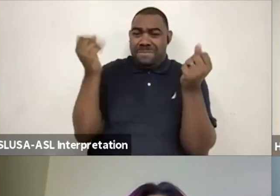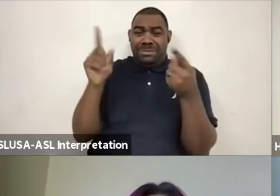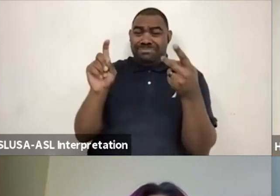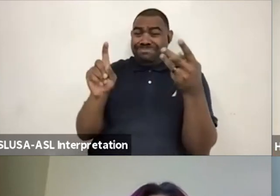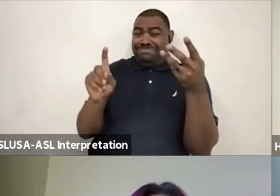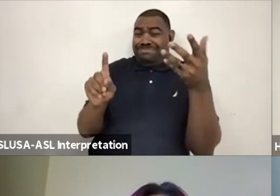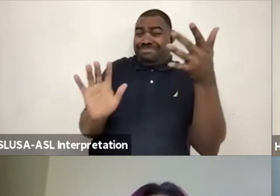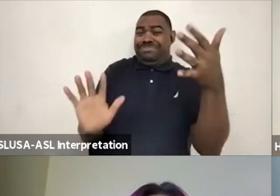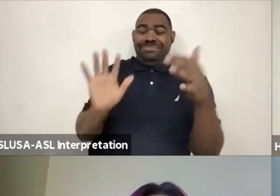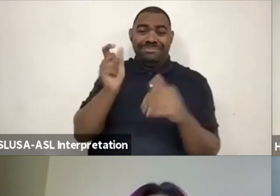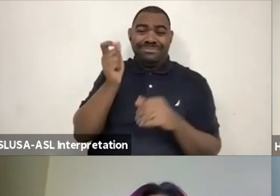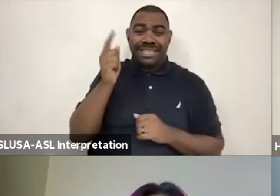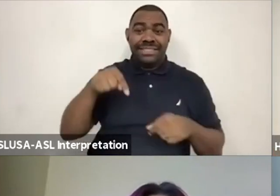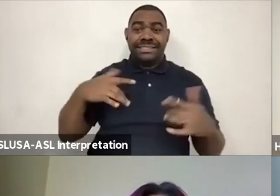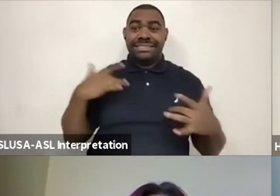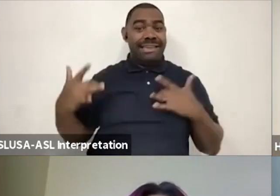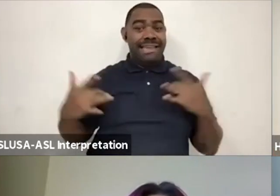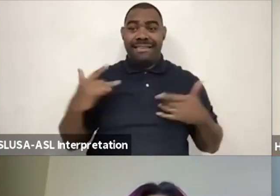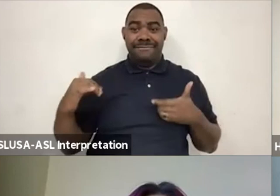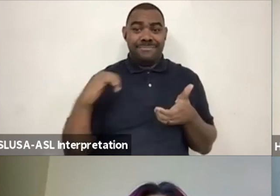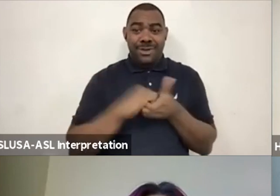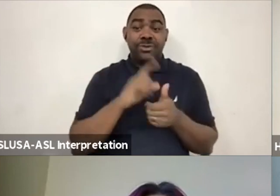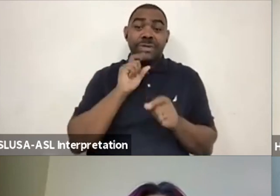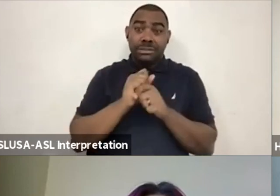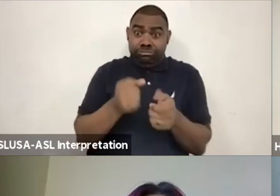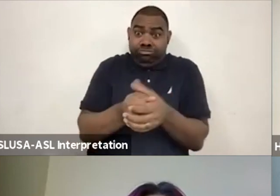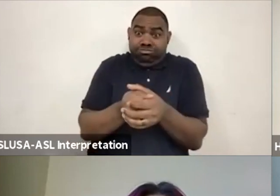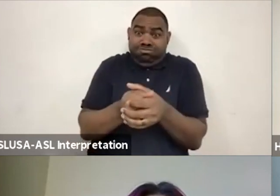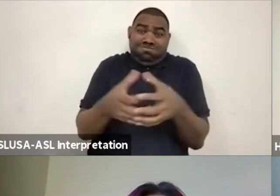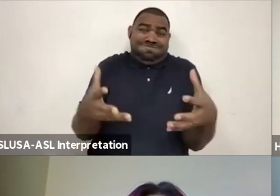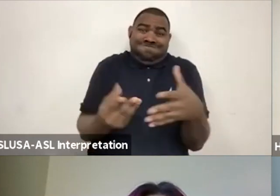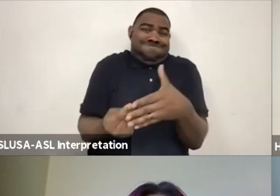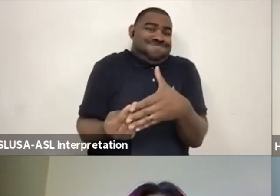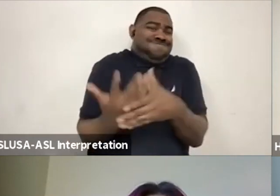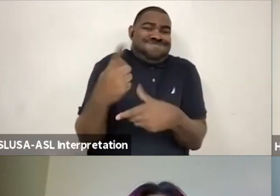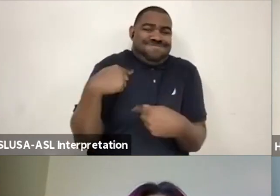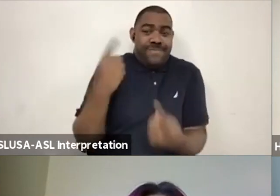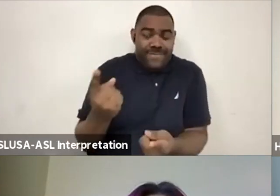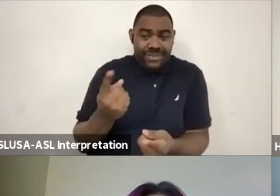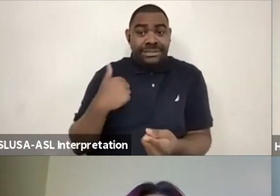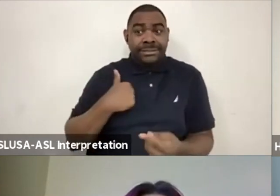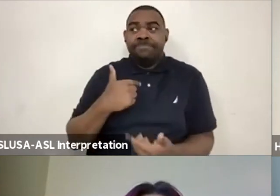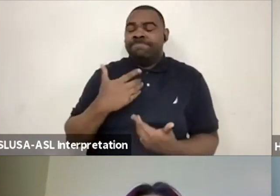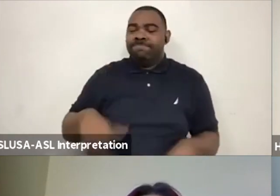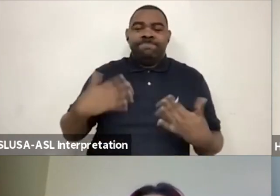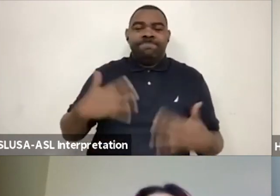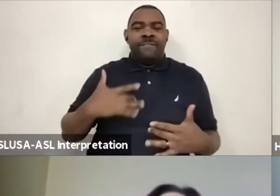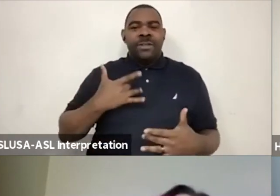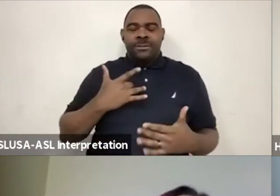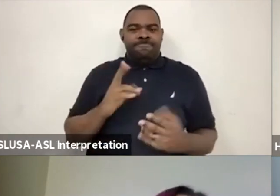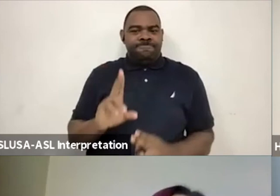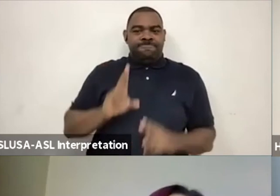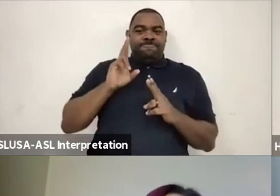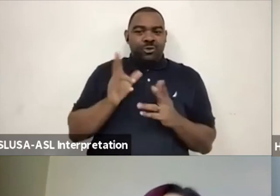you. This is such an exciting partnership and one that has grown so much over the years. And I feel so privileged to get to talk to you and